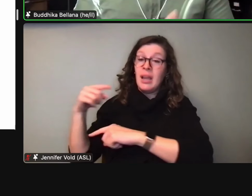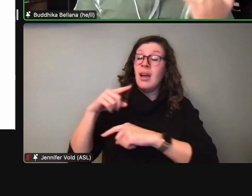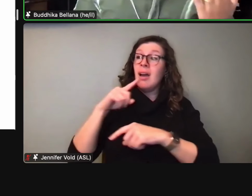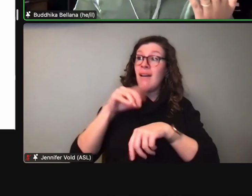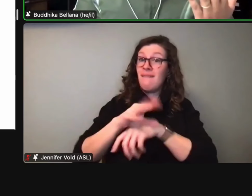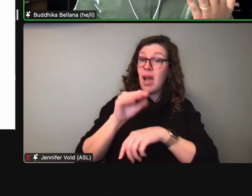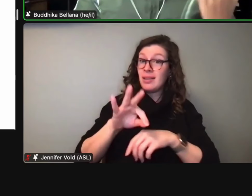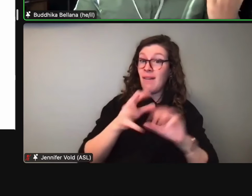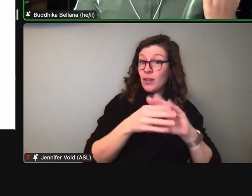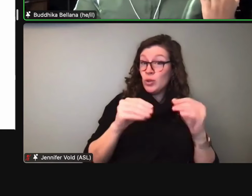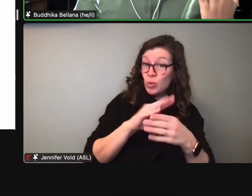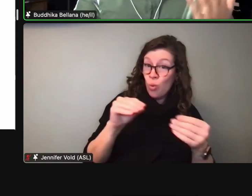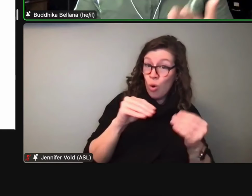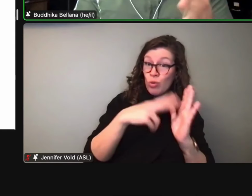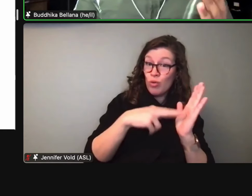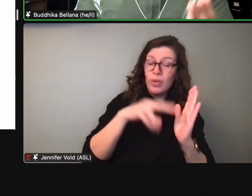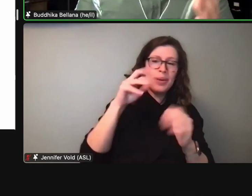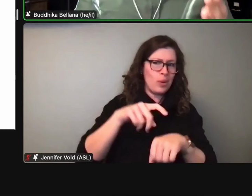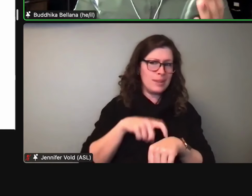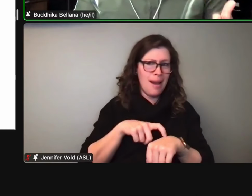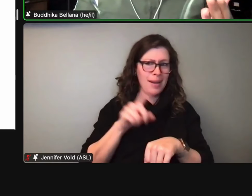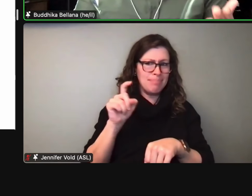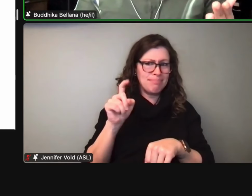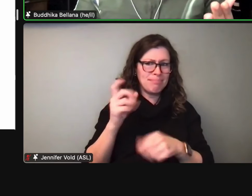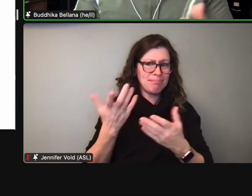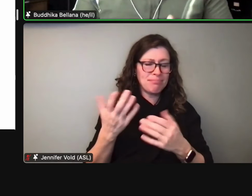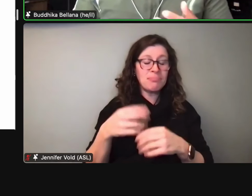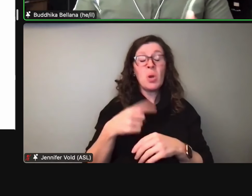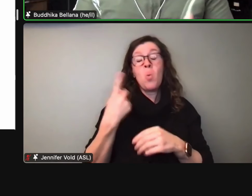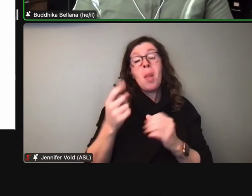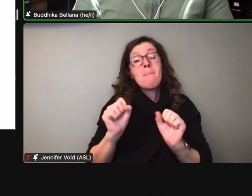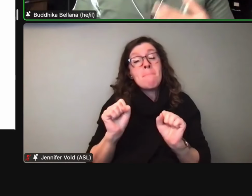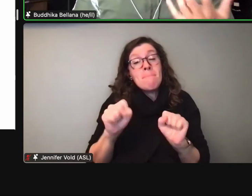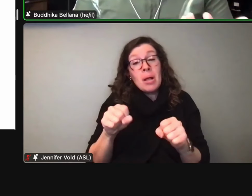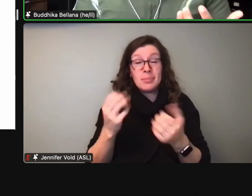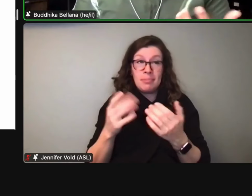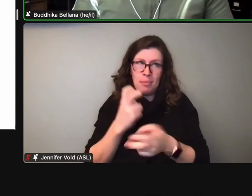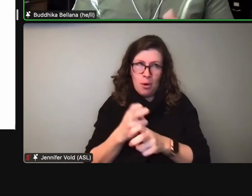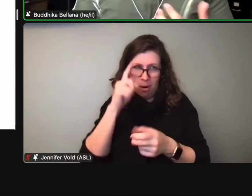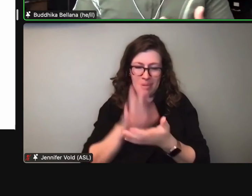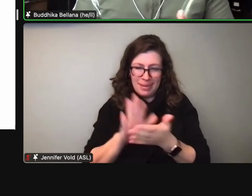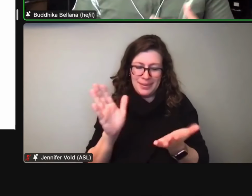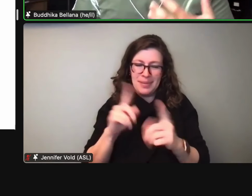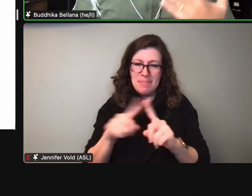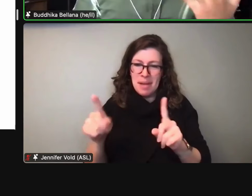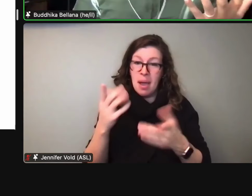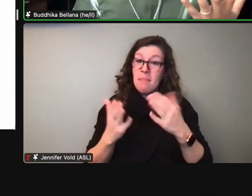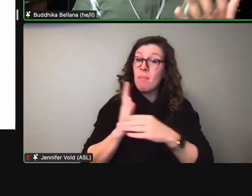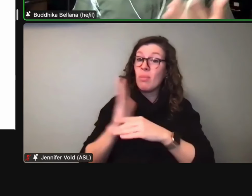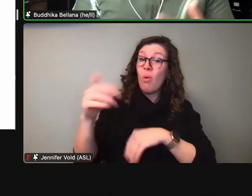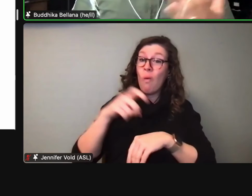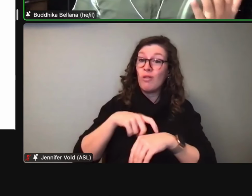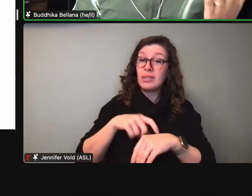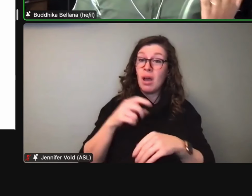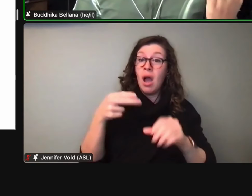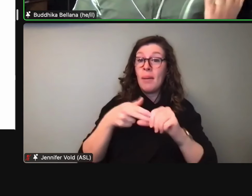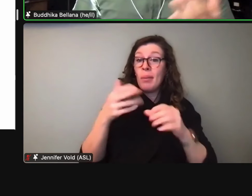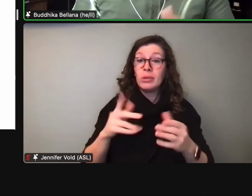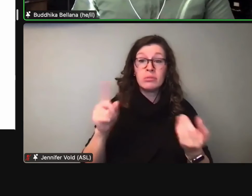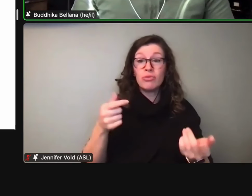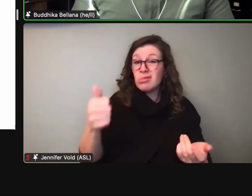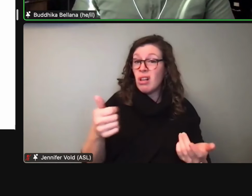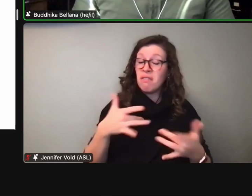example, one alternate possibility, though maybe hard to believe, would be that over time, participants just talk about murder,